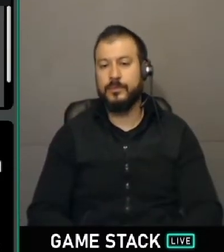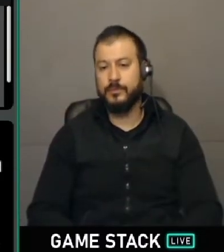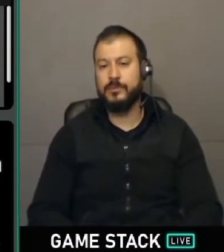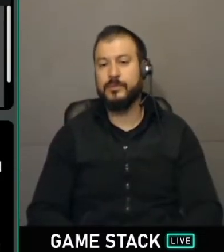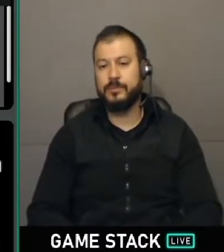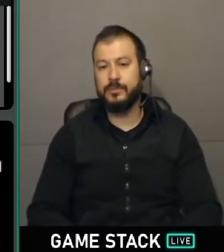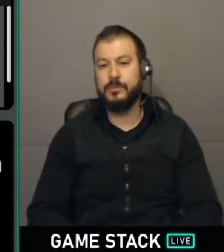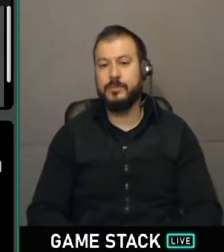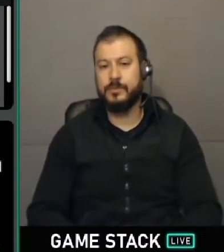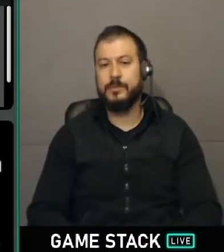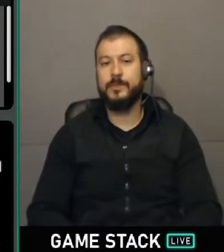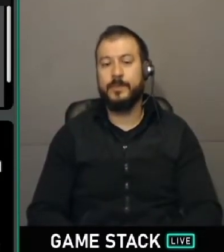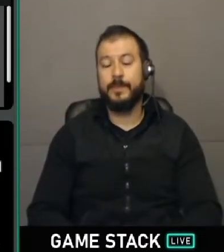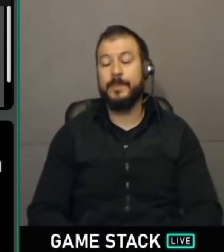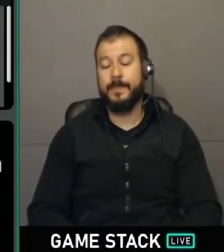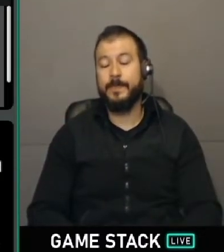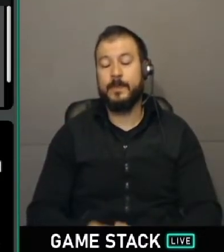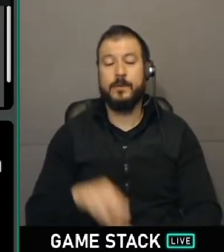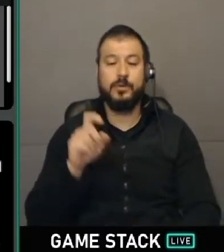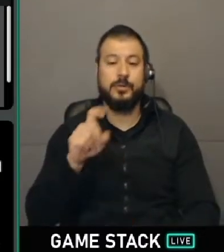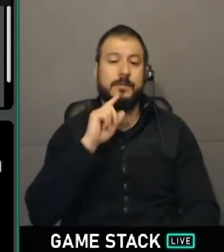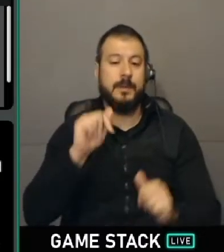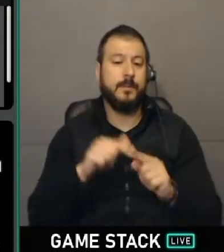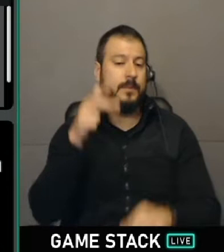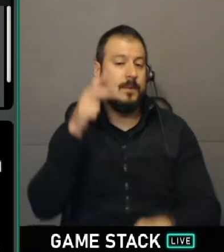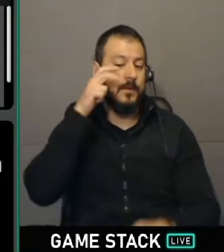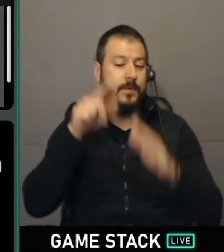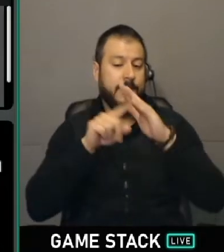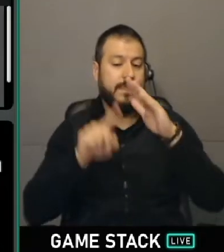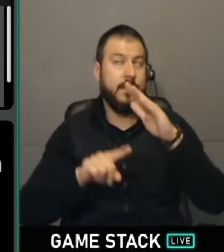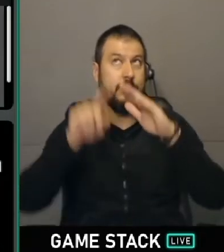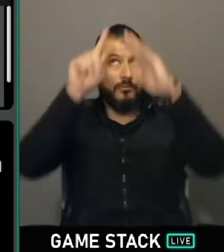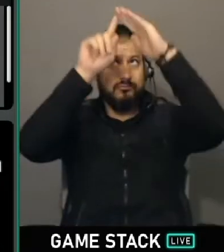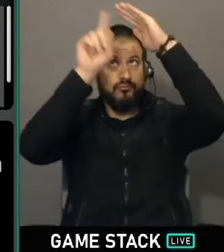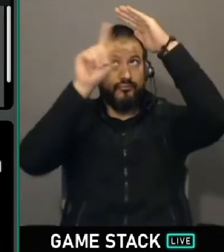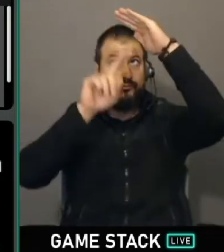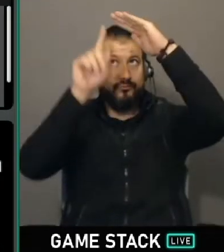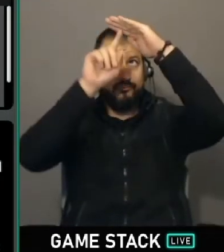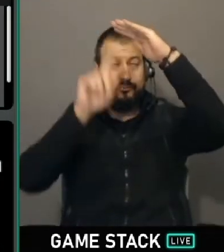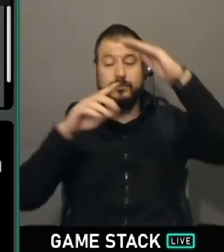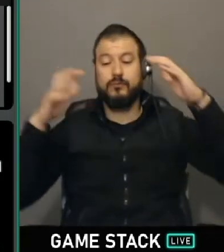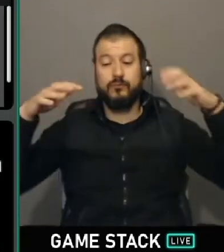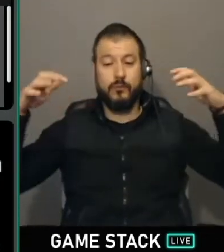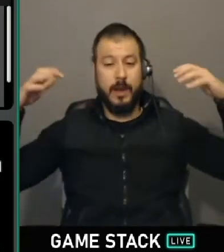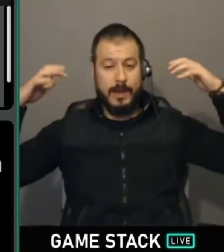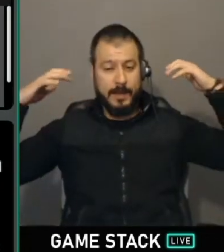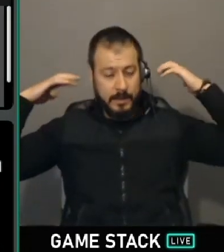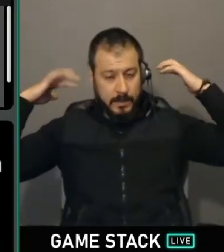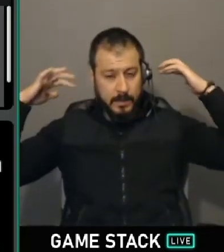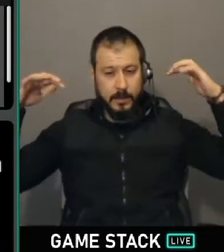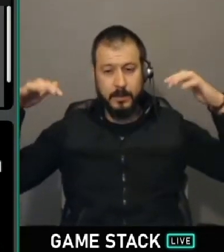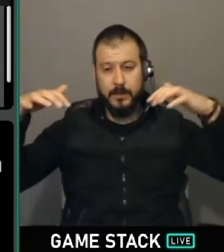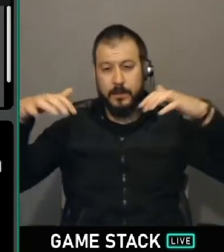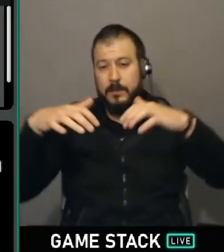The thunder above you, the raindrops externalized and around you.